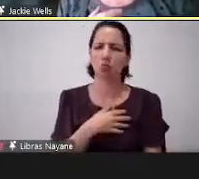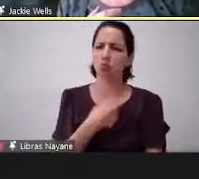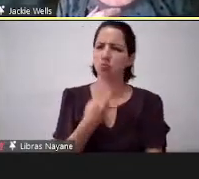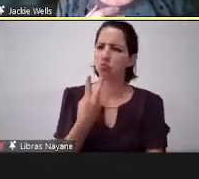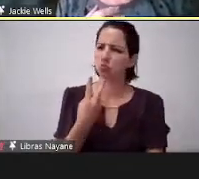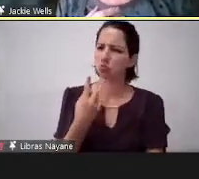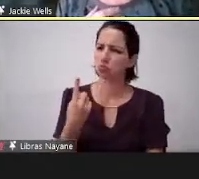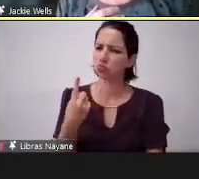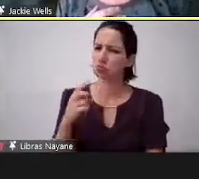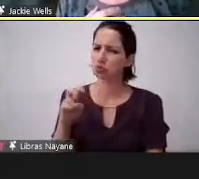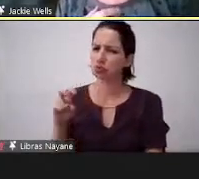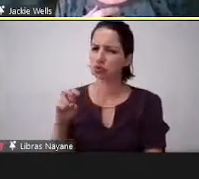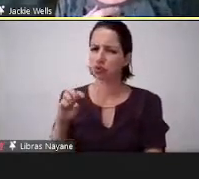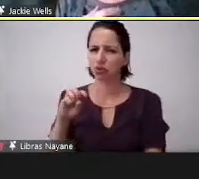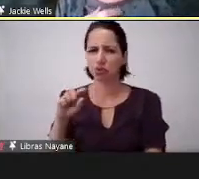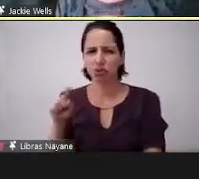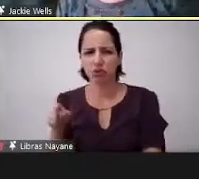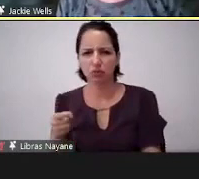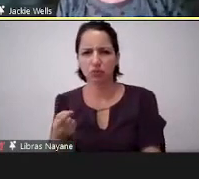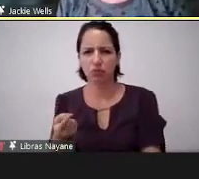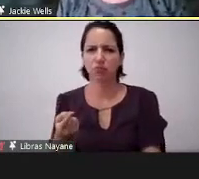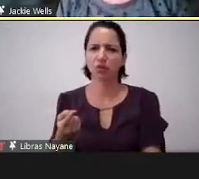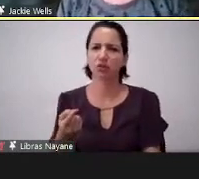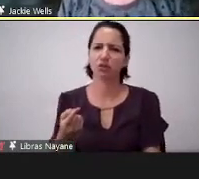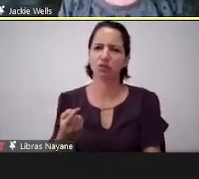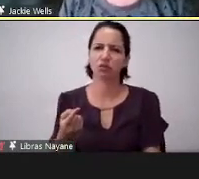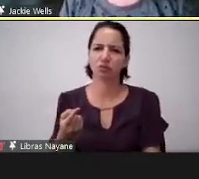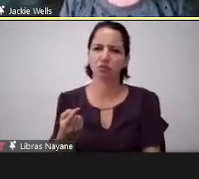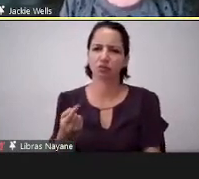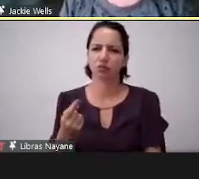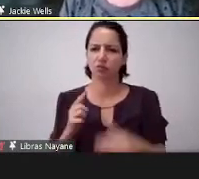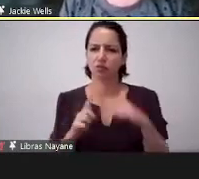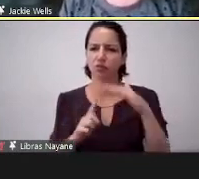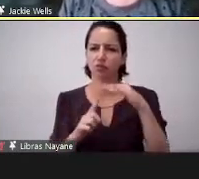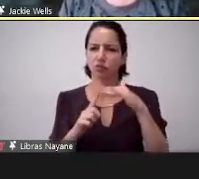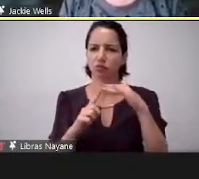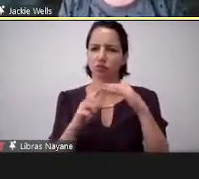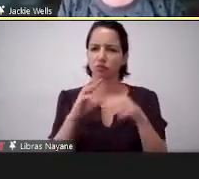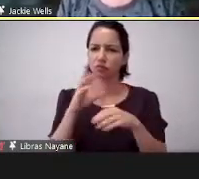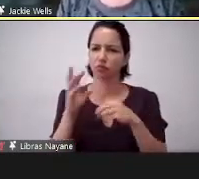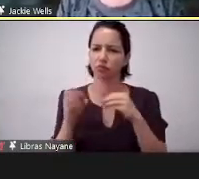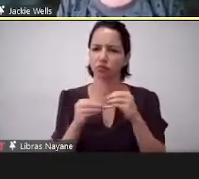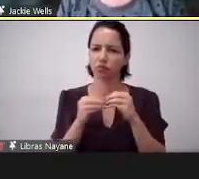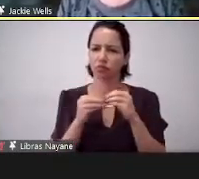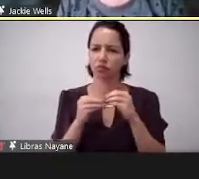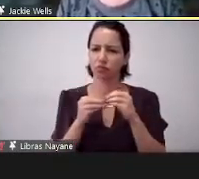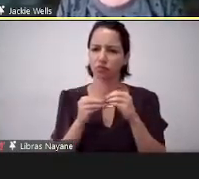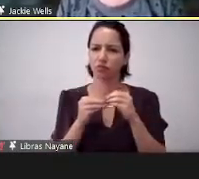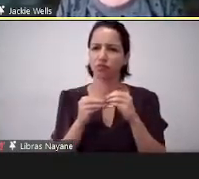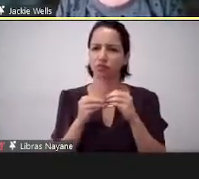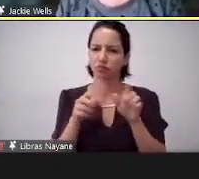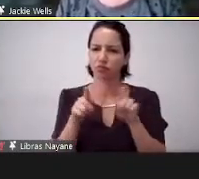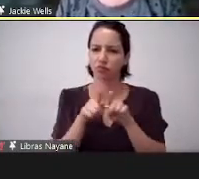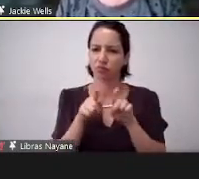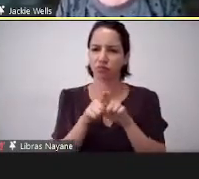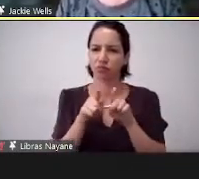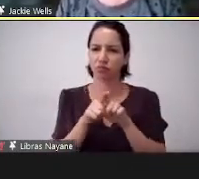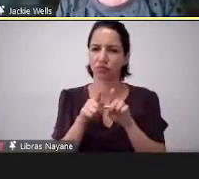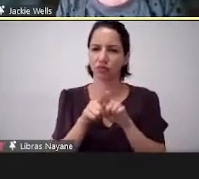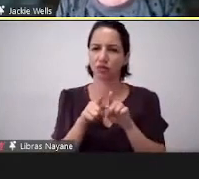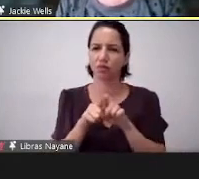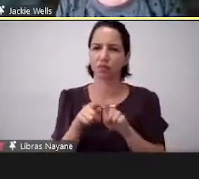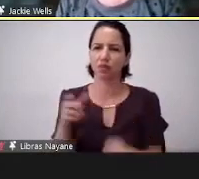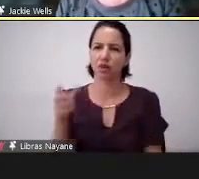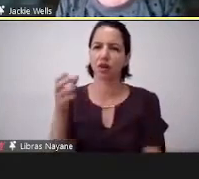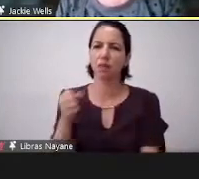earners. And similarly, the lifetime allowance has been much higher than it is now. It peaked at 1.8 million